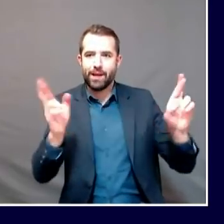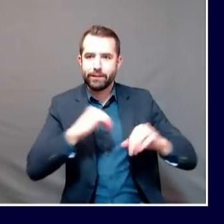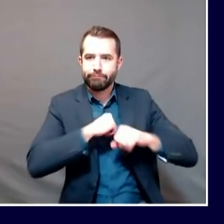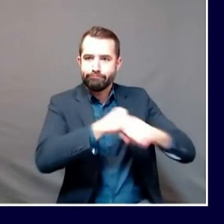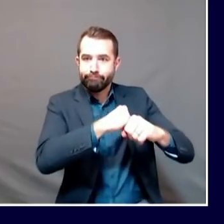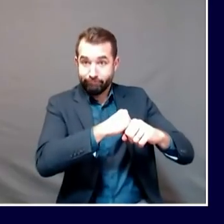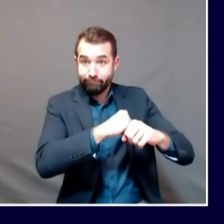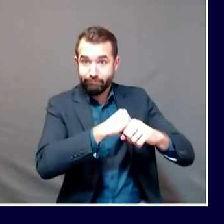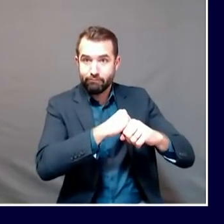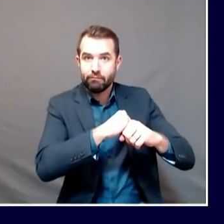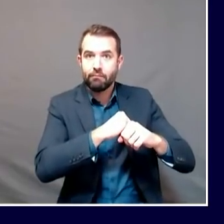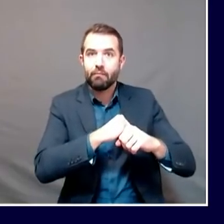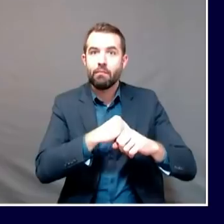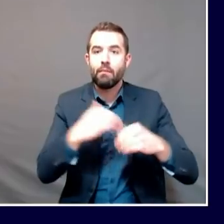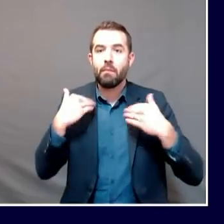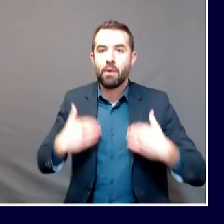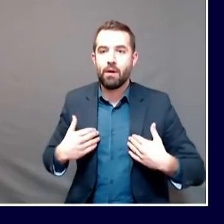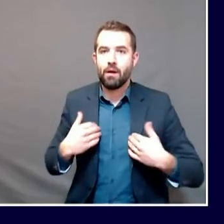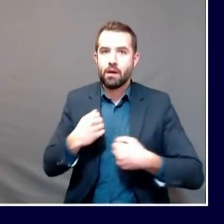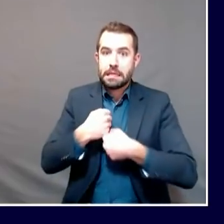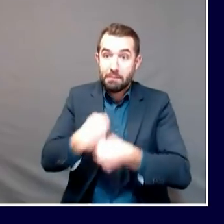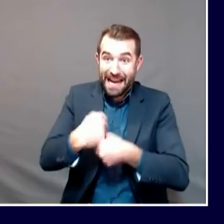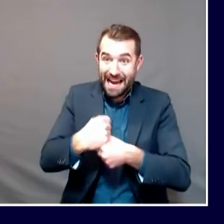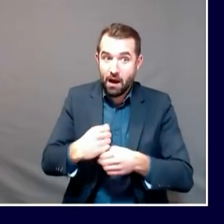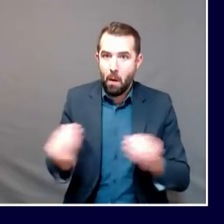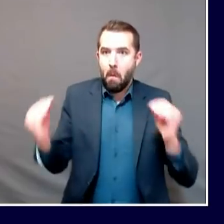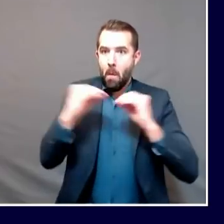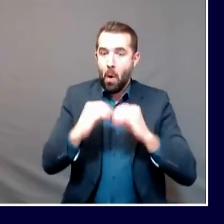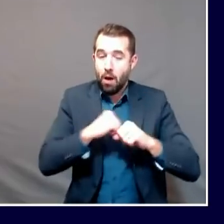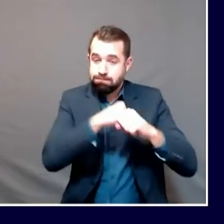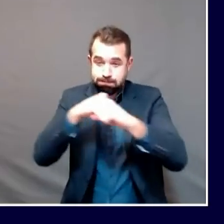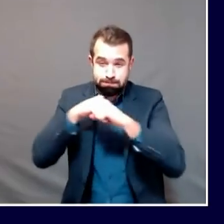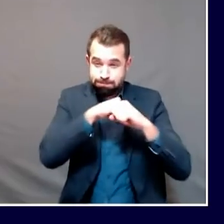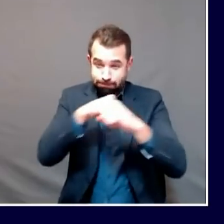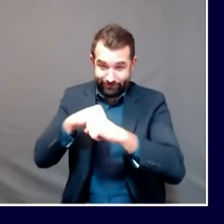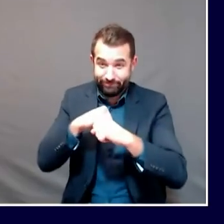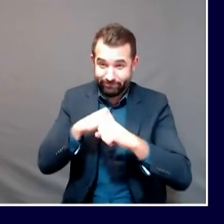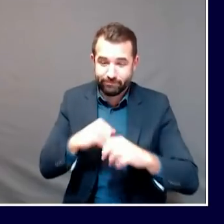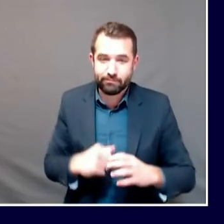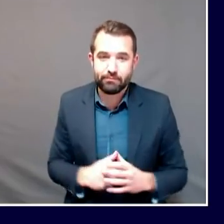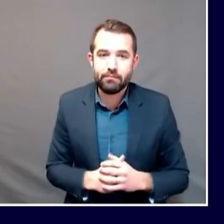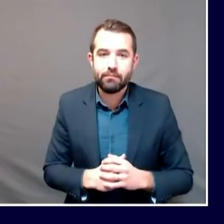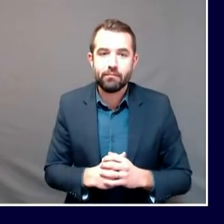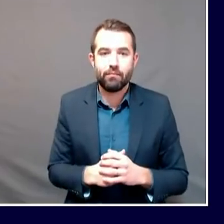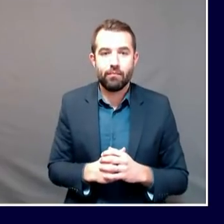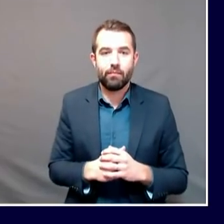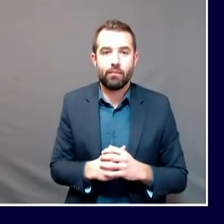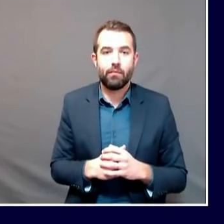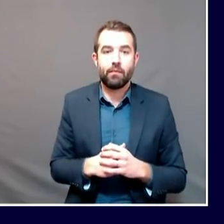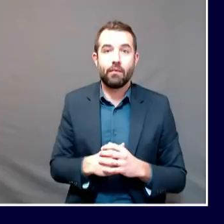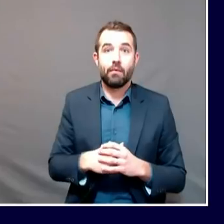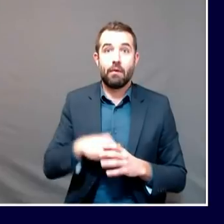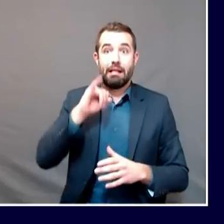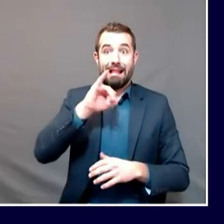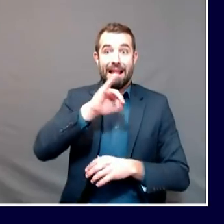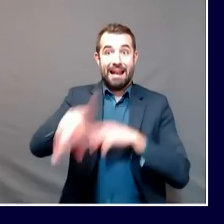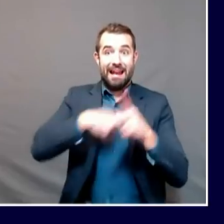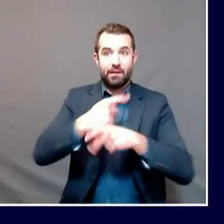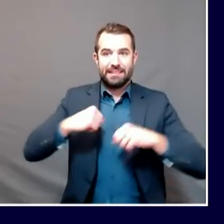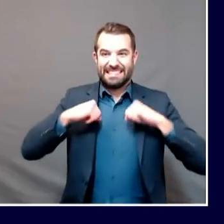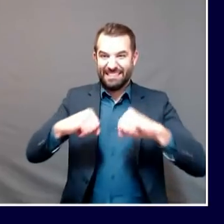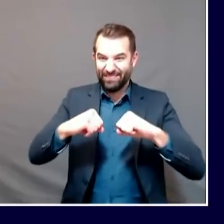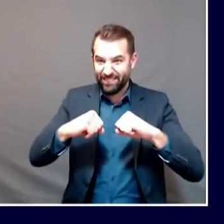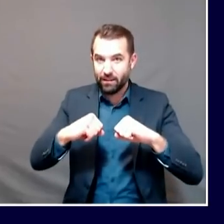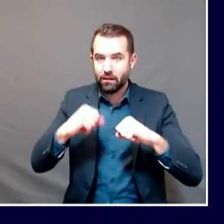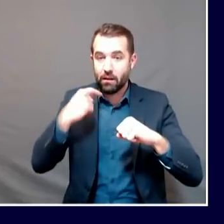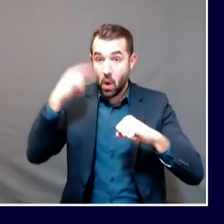Now, while immune system protection from these vaccines may last for months and hopefully even